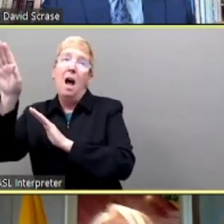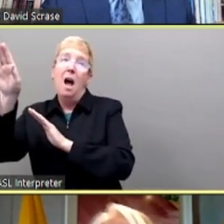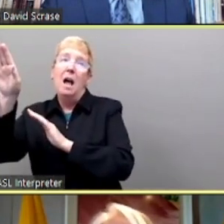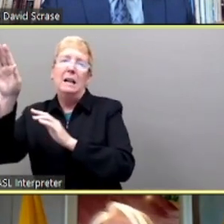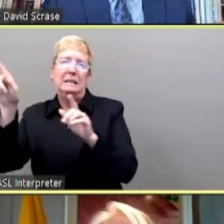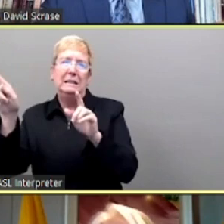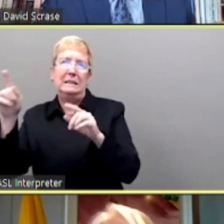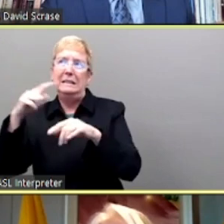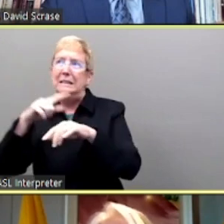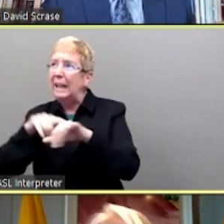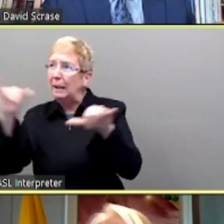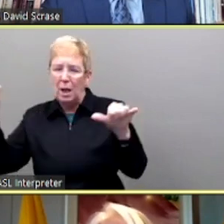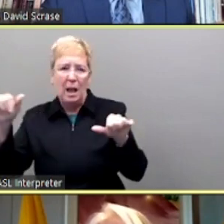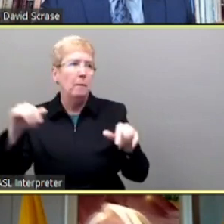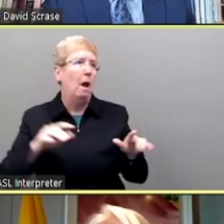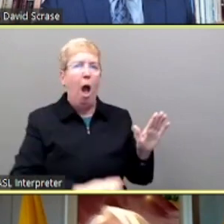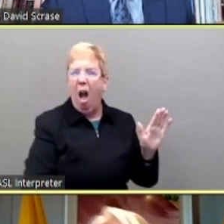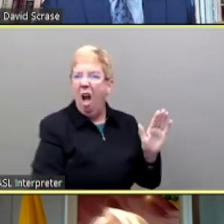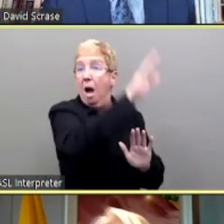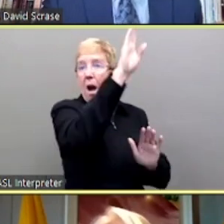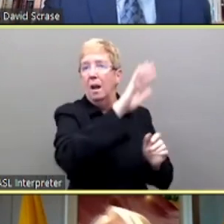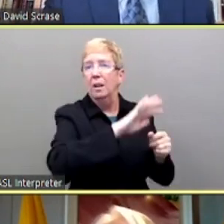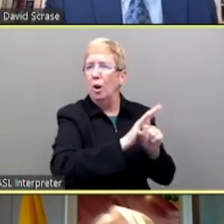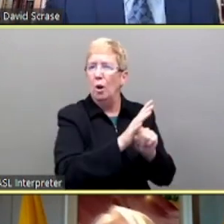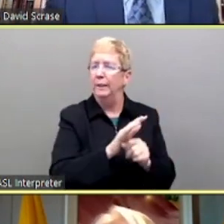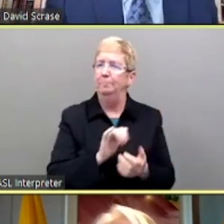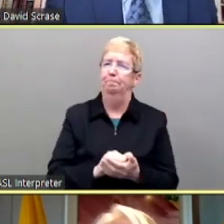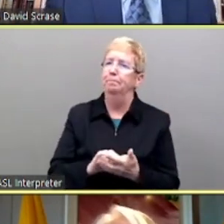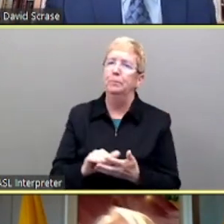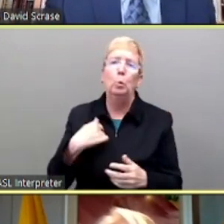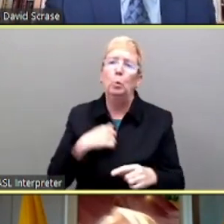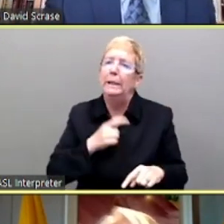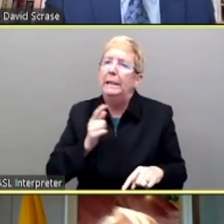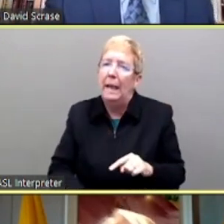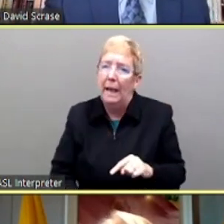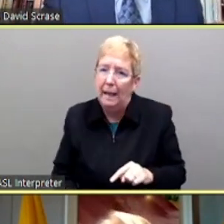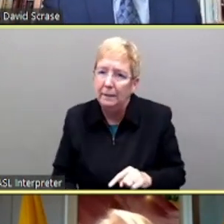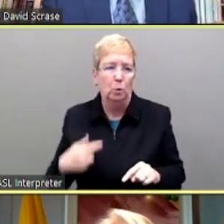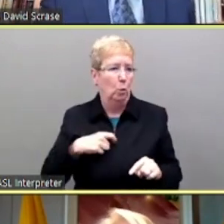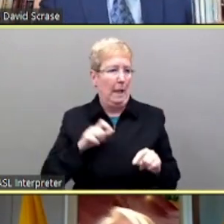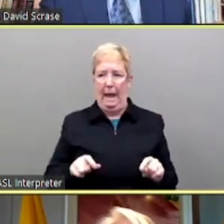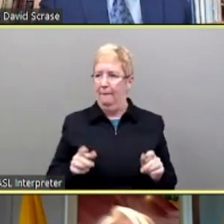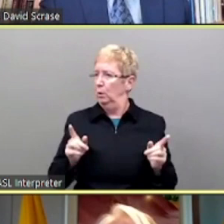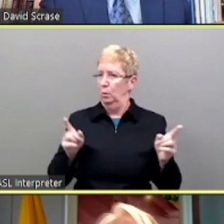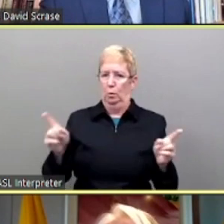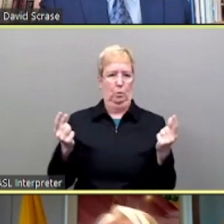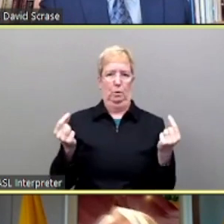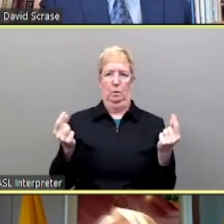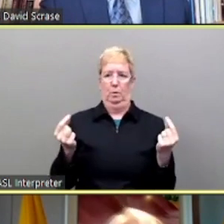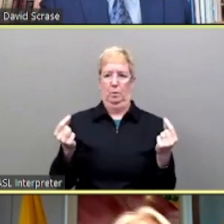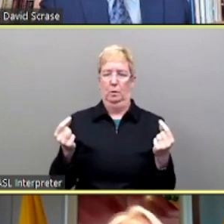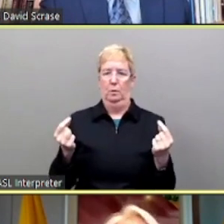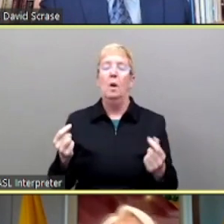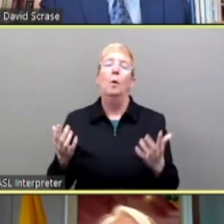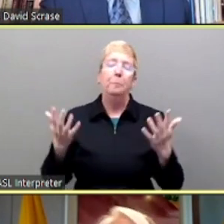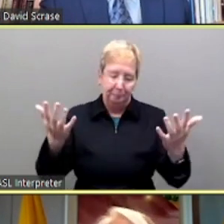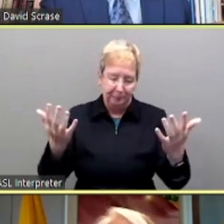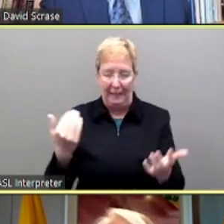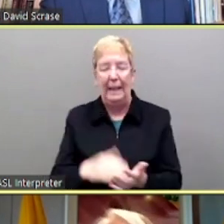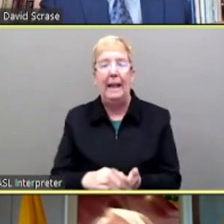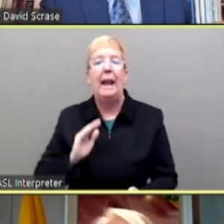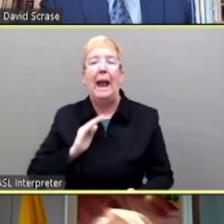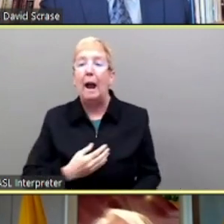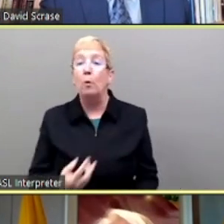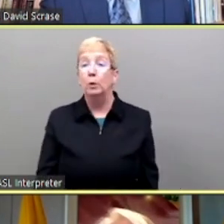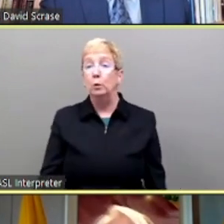have out of control COVID cases in the state of New Mexico. So what 2 tools do we have available to